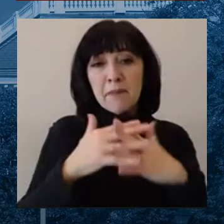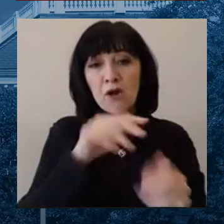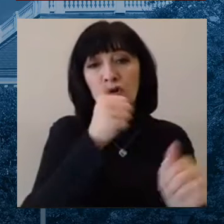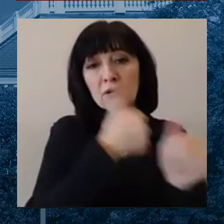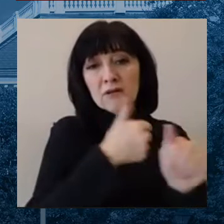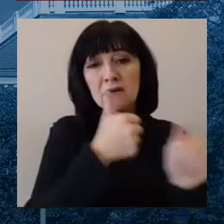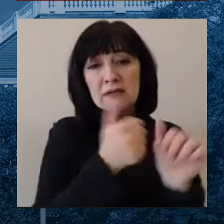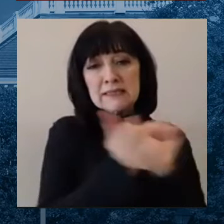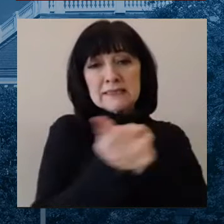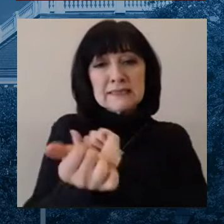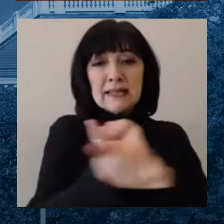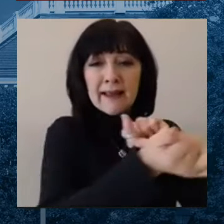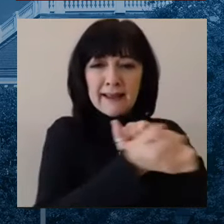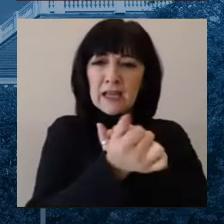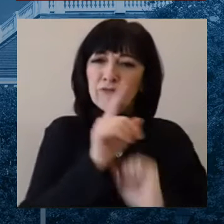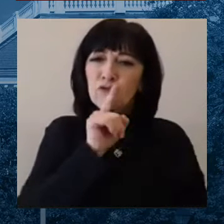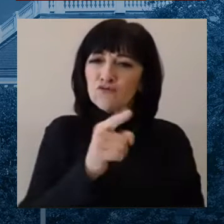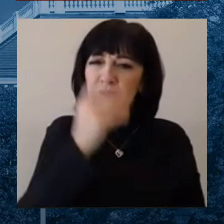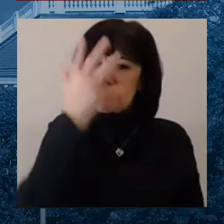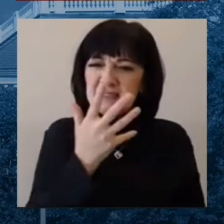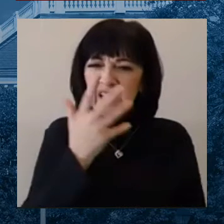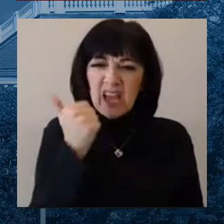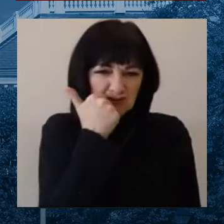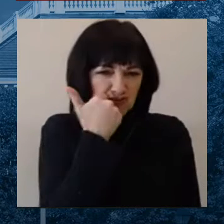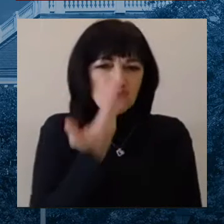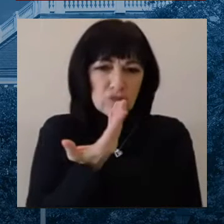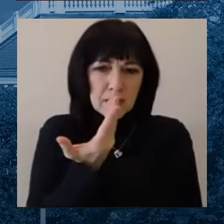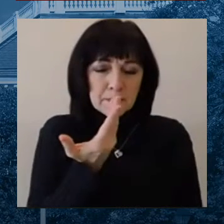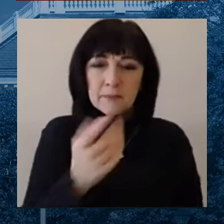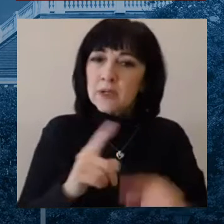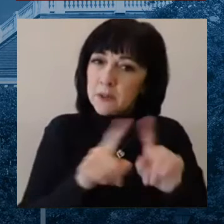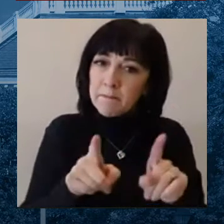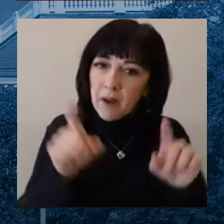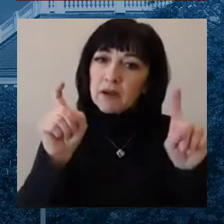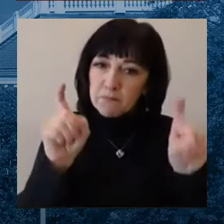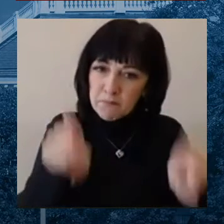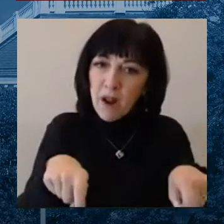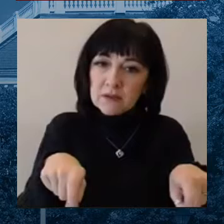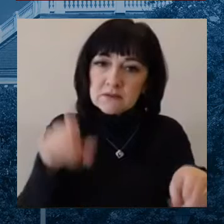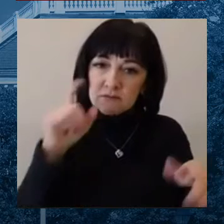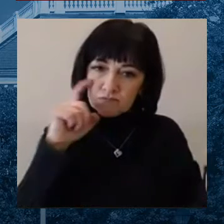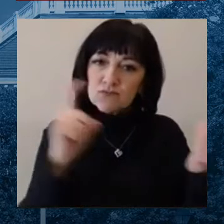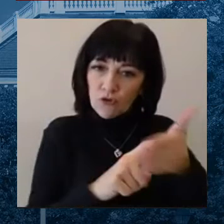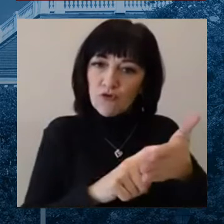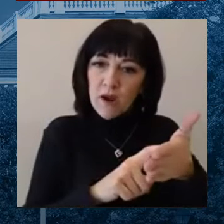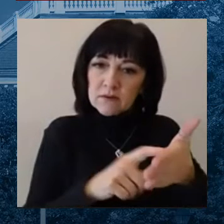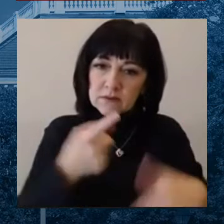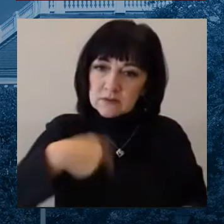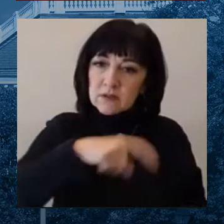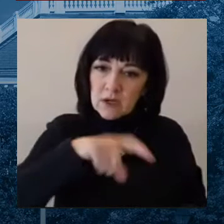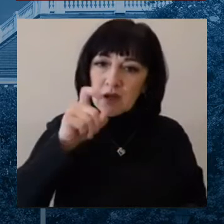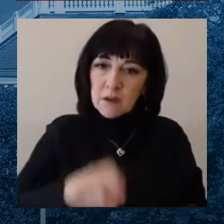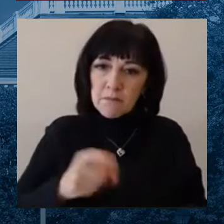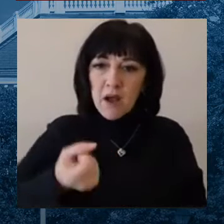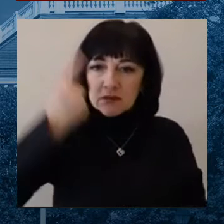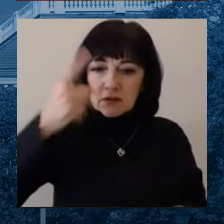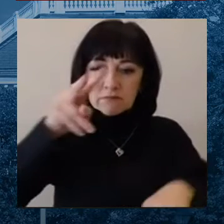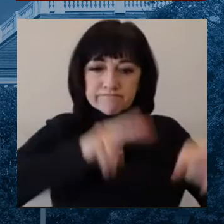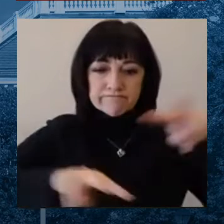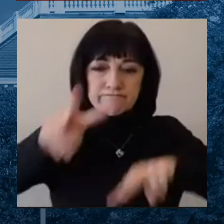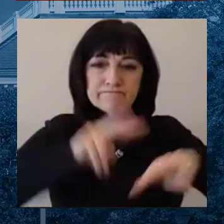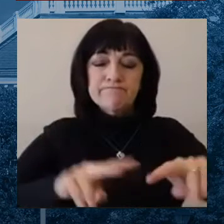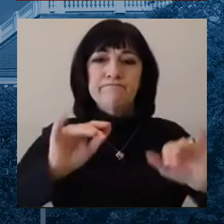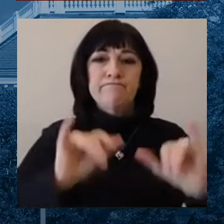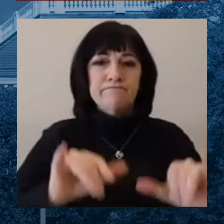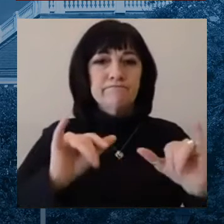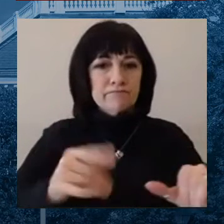about in order to bring real truth to meaningful power. We must all pause and consider how much we don't